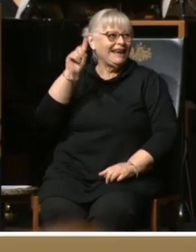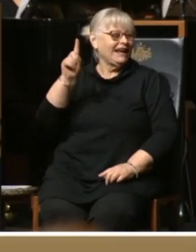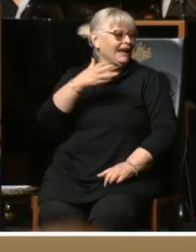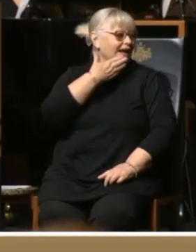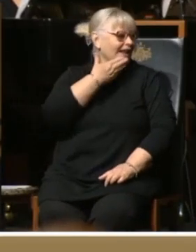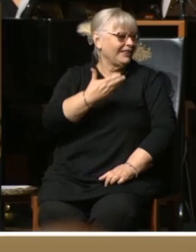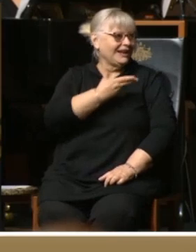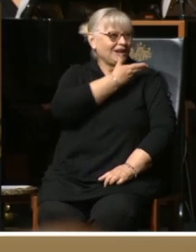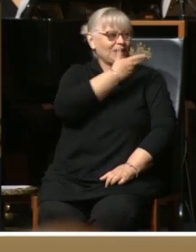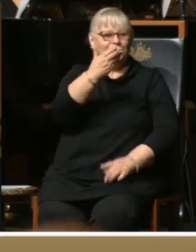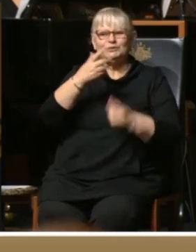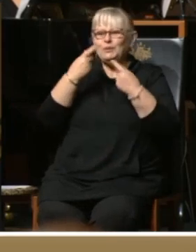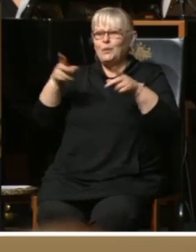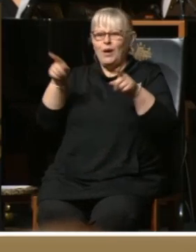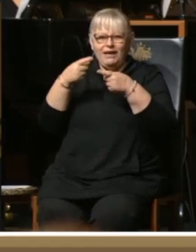thank you to the choir